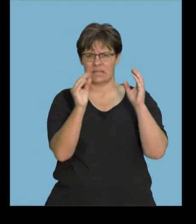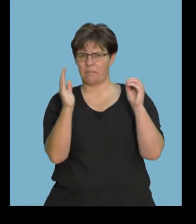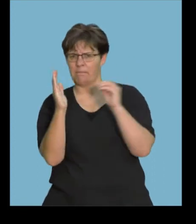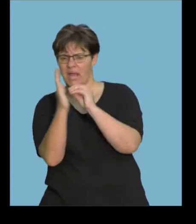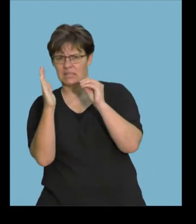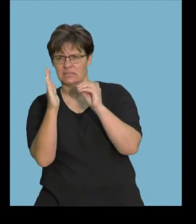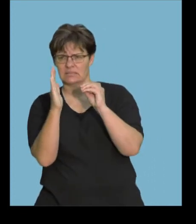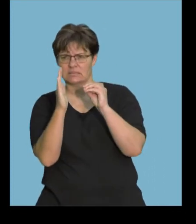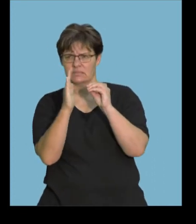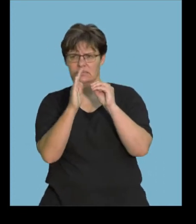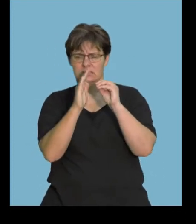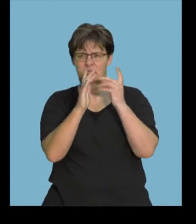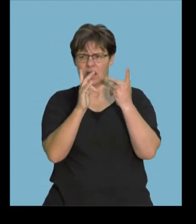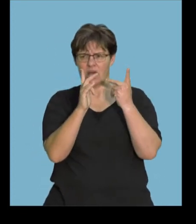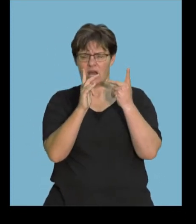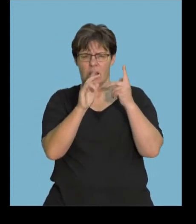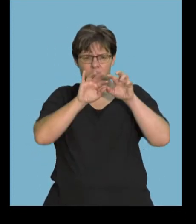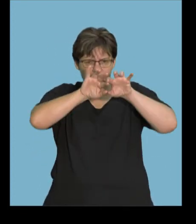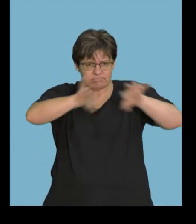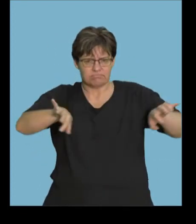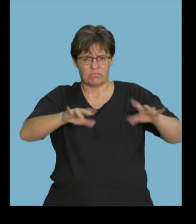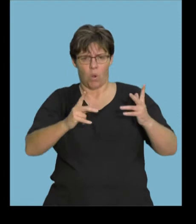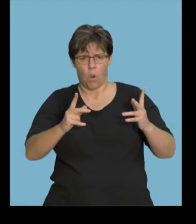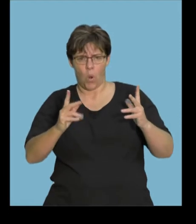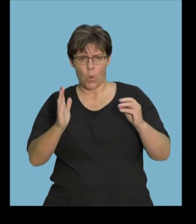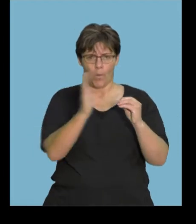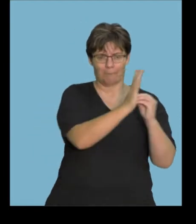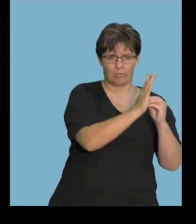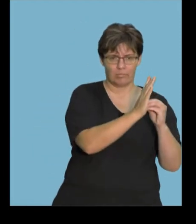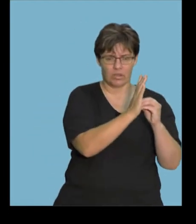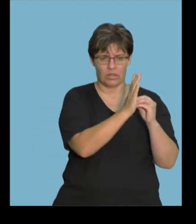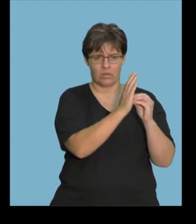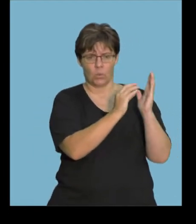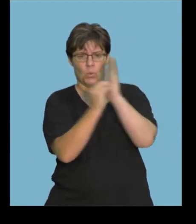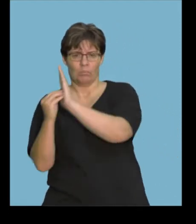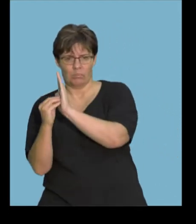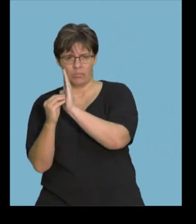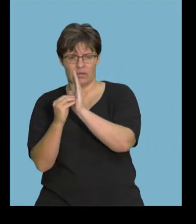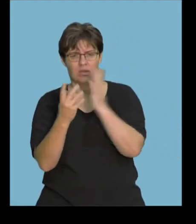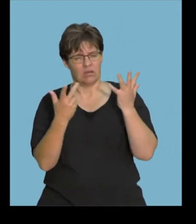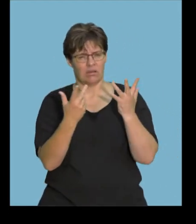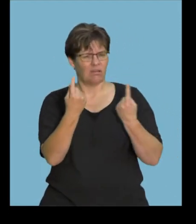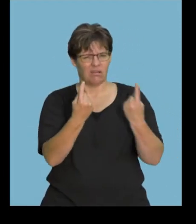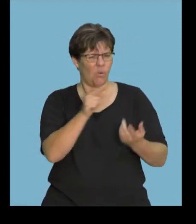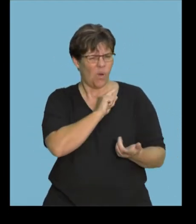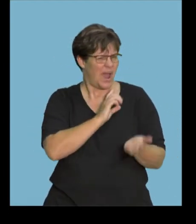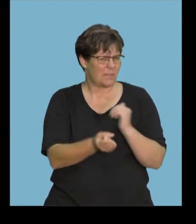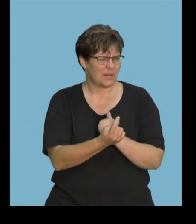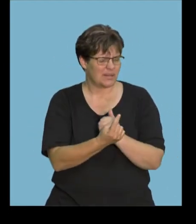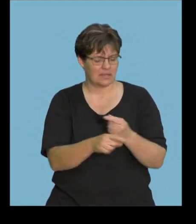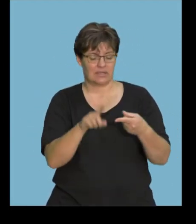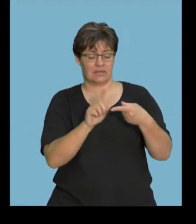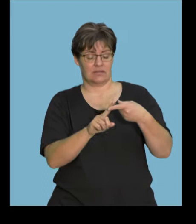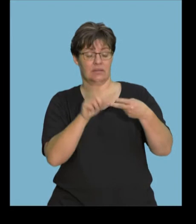talks about repulsion and attraction between two magnets that interact with each other. And number